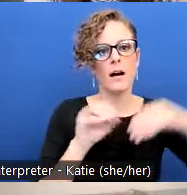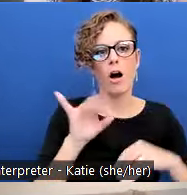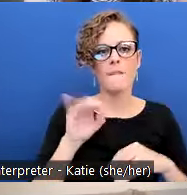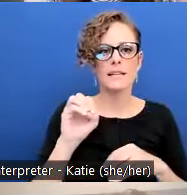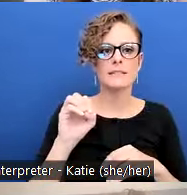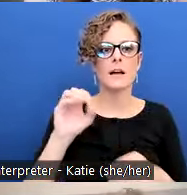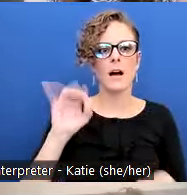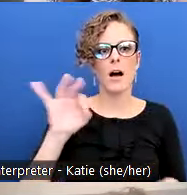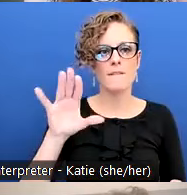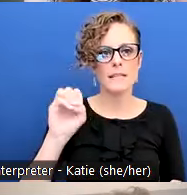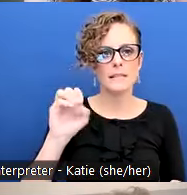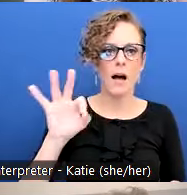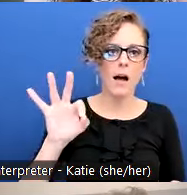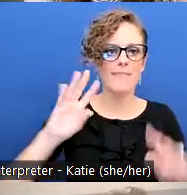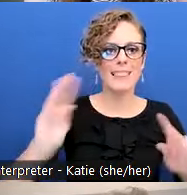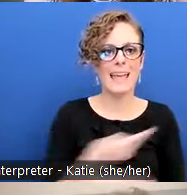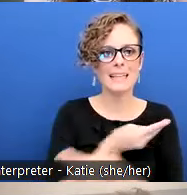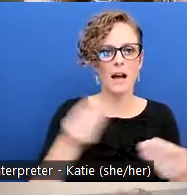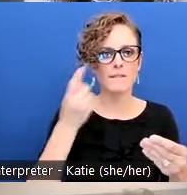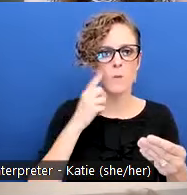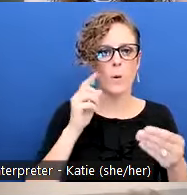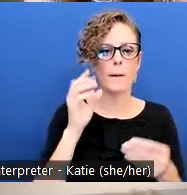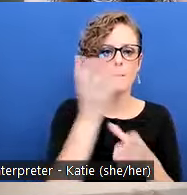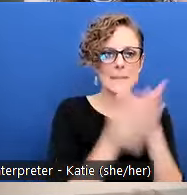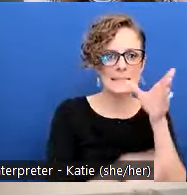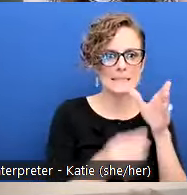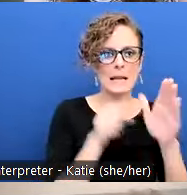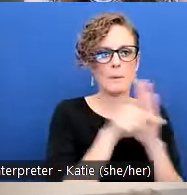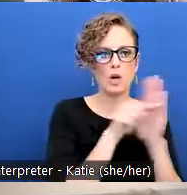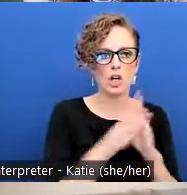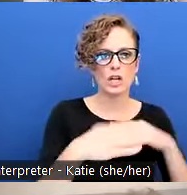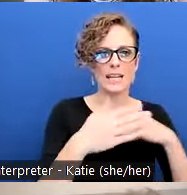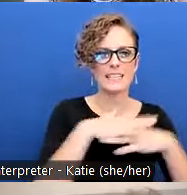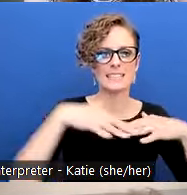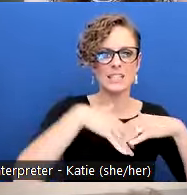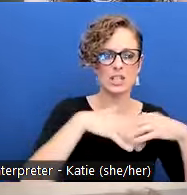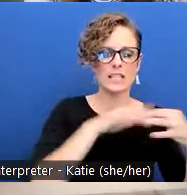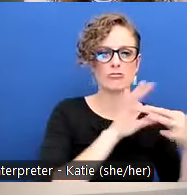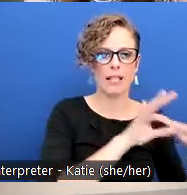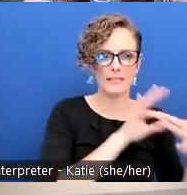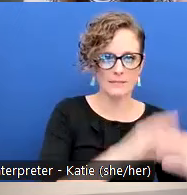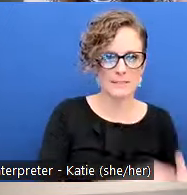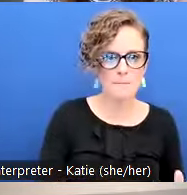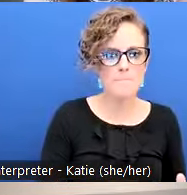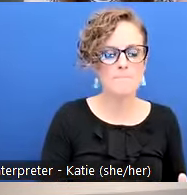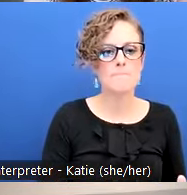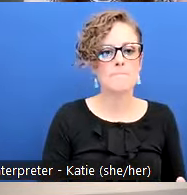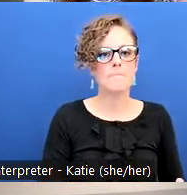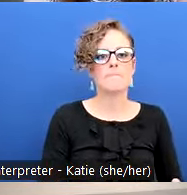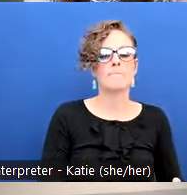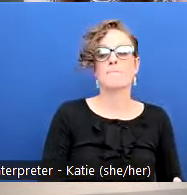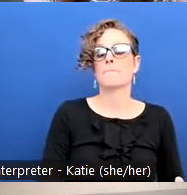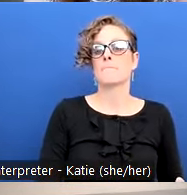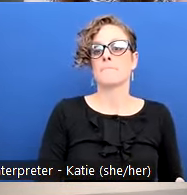this new office and some requirements for the Department of Public Safety. The intent is really to improve responses to